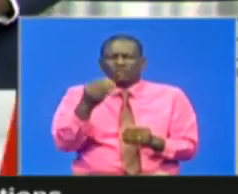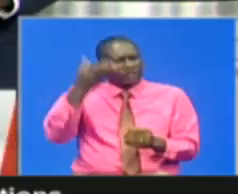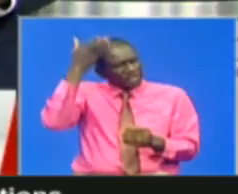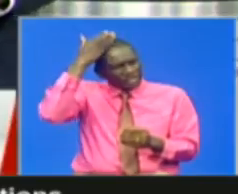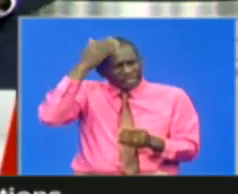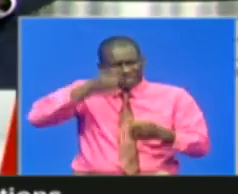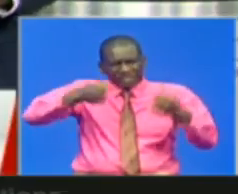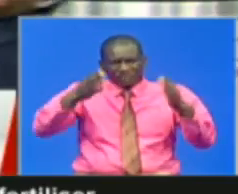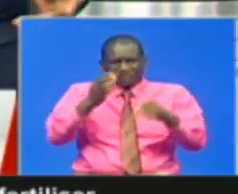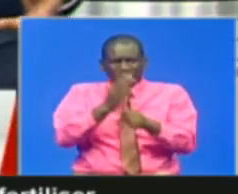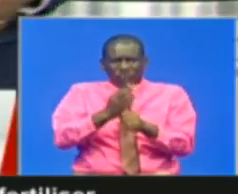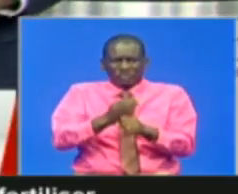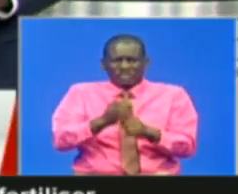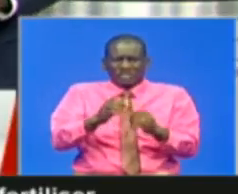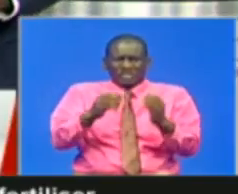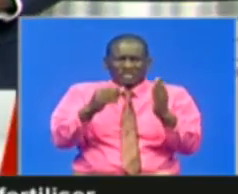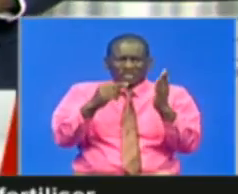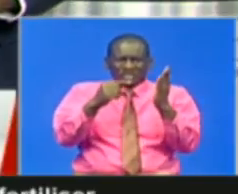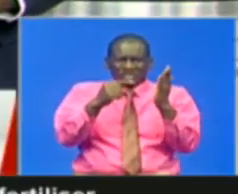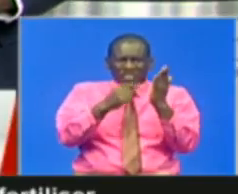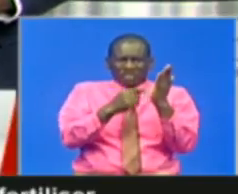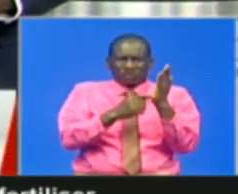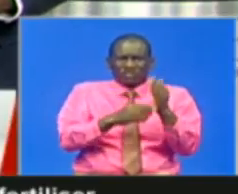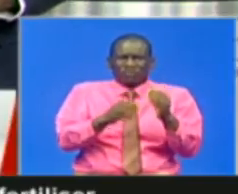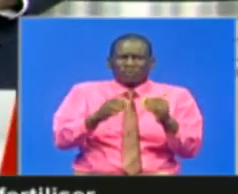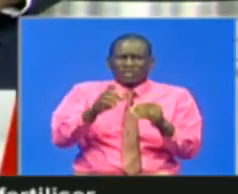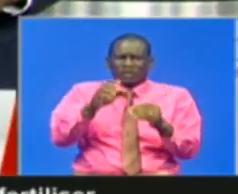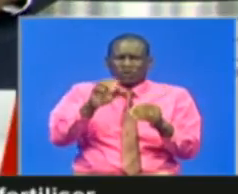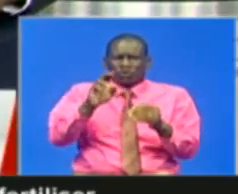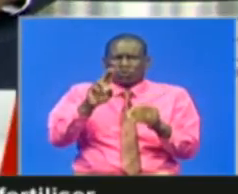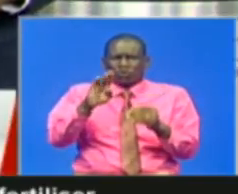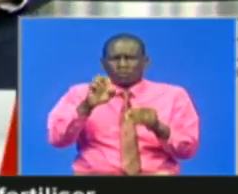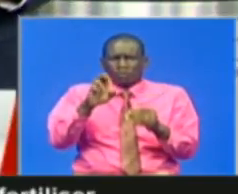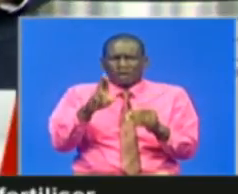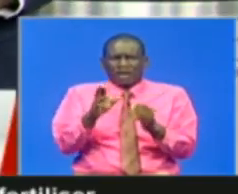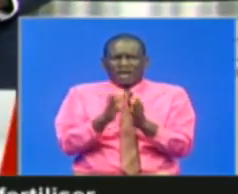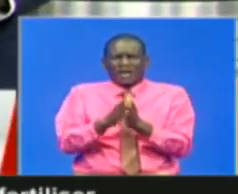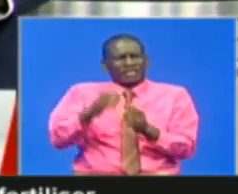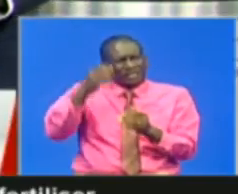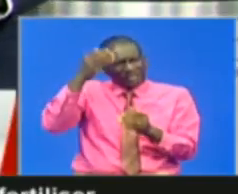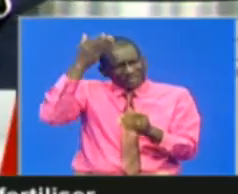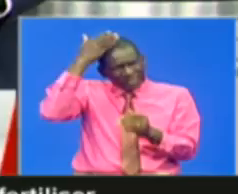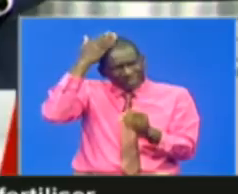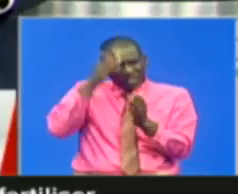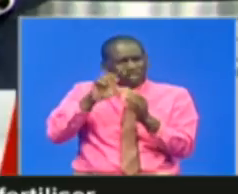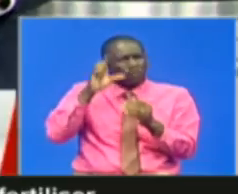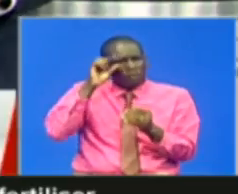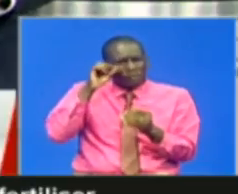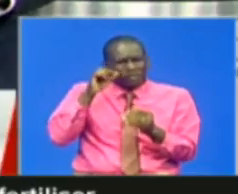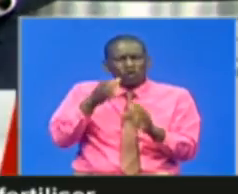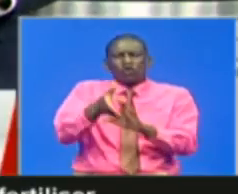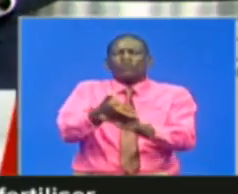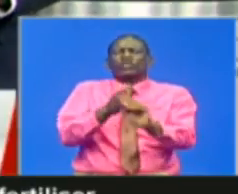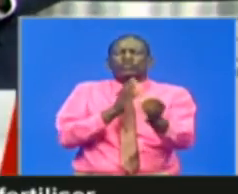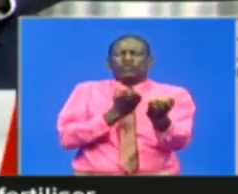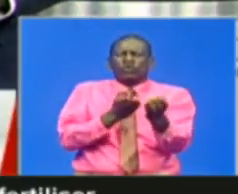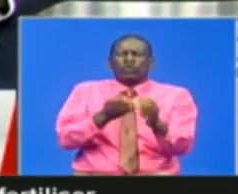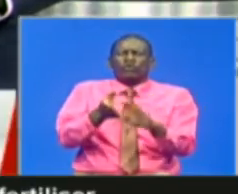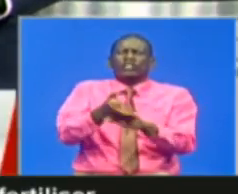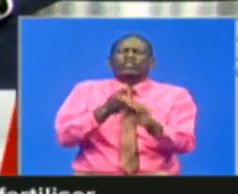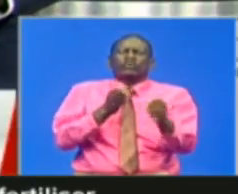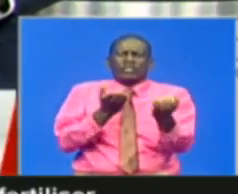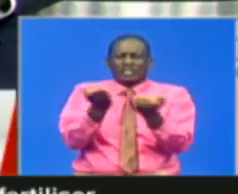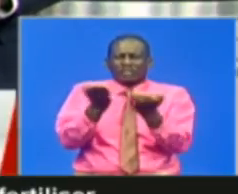using digital platforms such as Uber, Taxify, Harakisha and Little Cab in the coast city of Mombasa withdrew their services today,